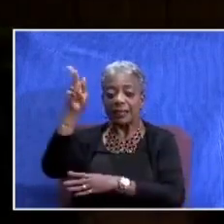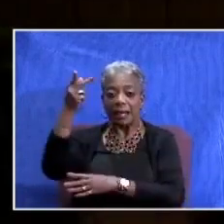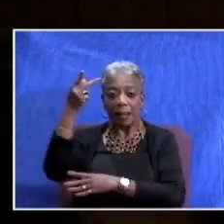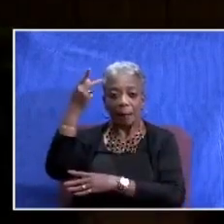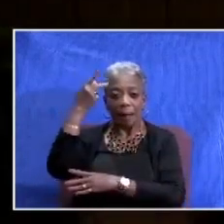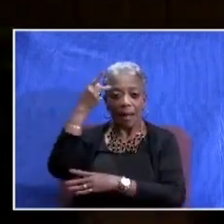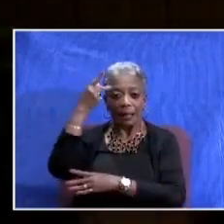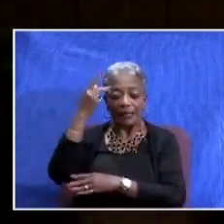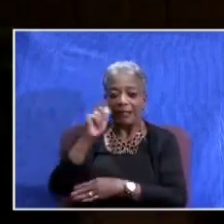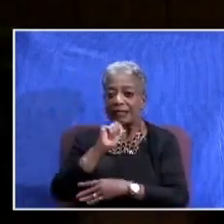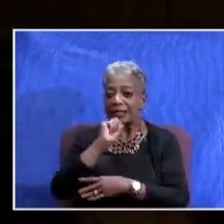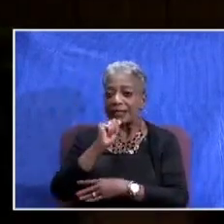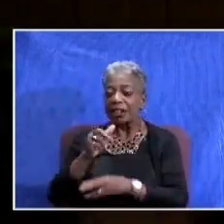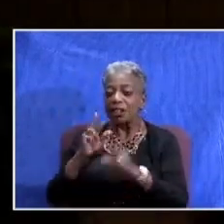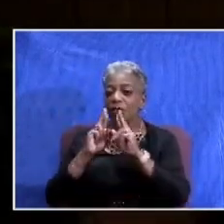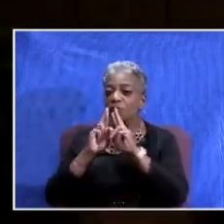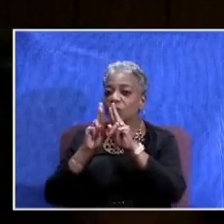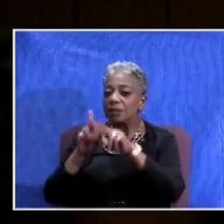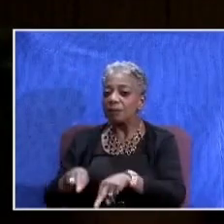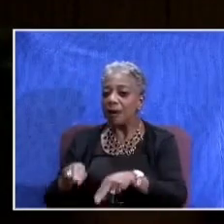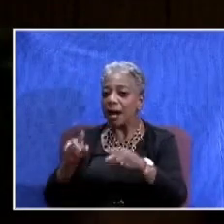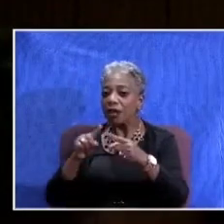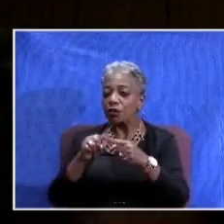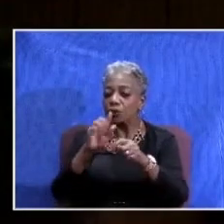response to pressure and not applause.